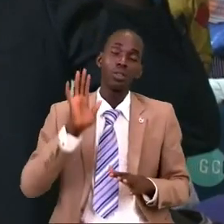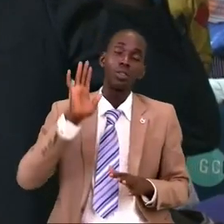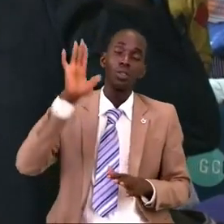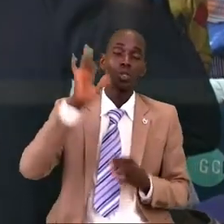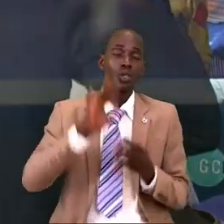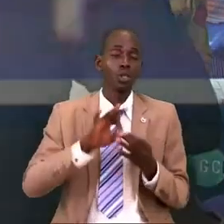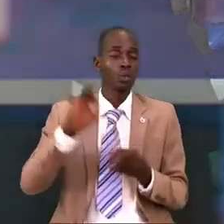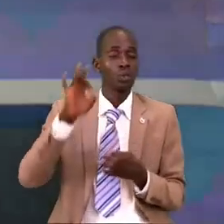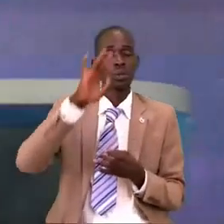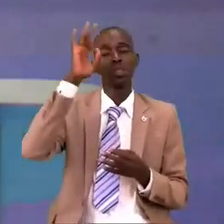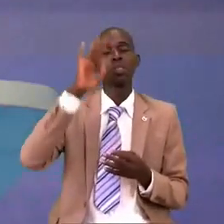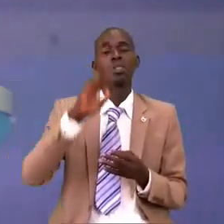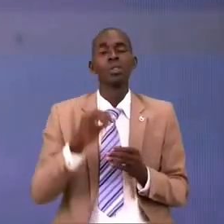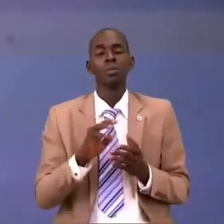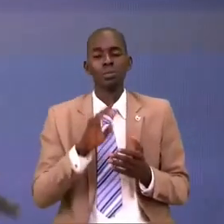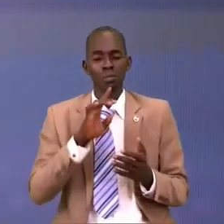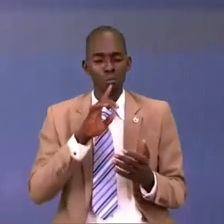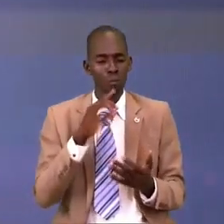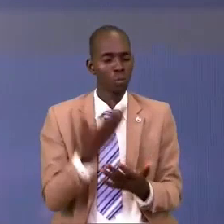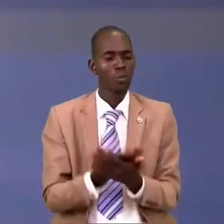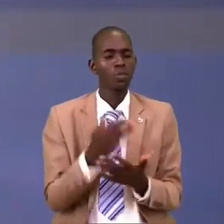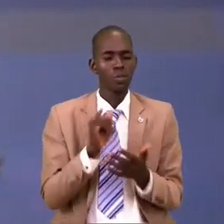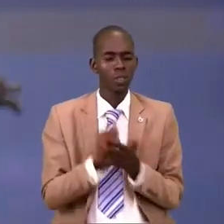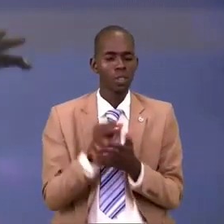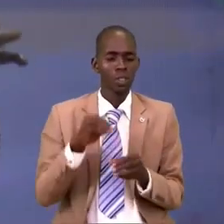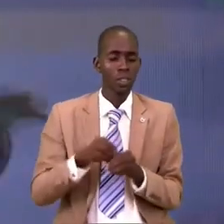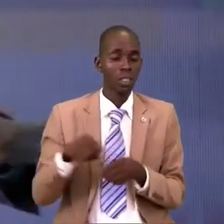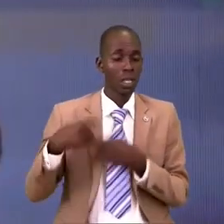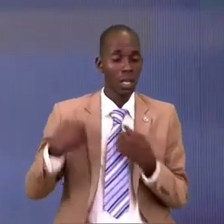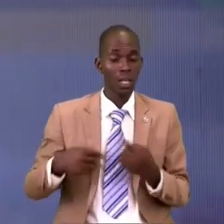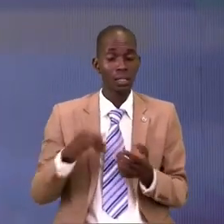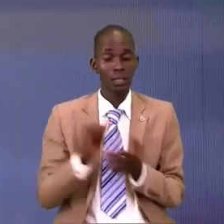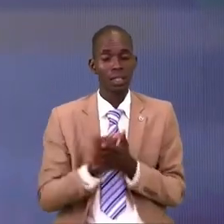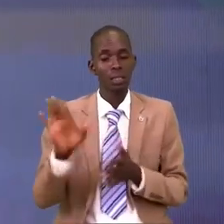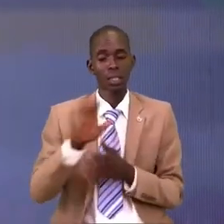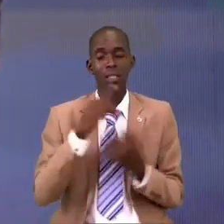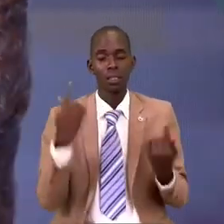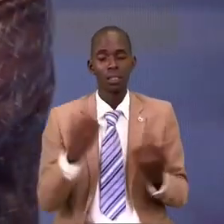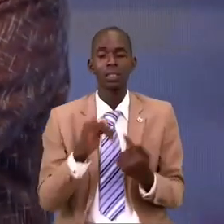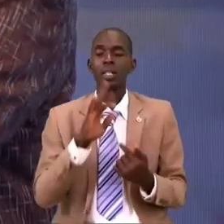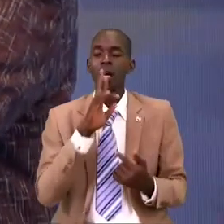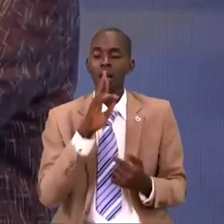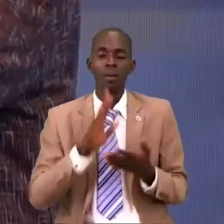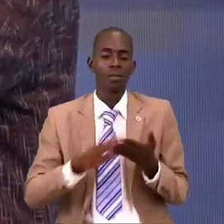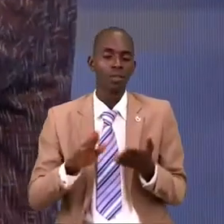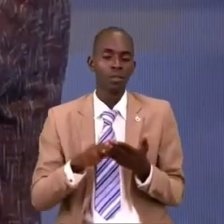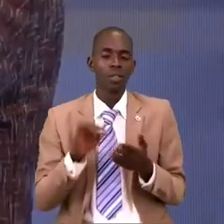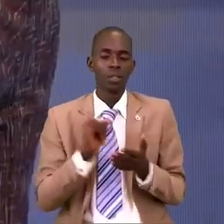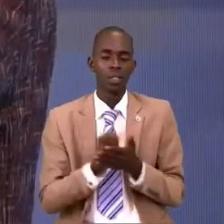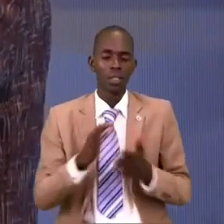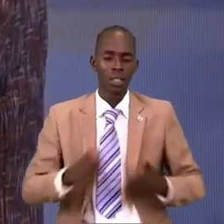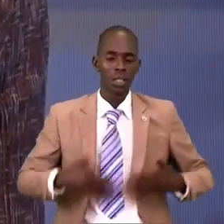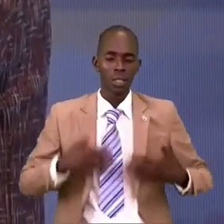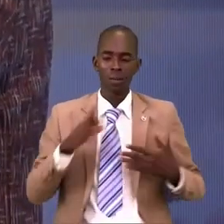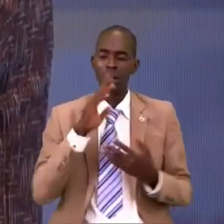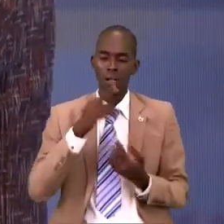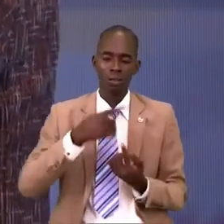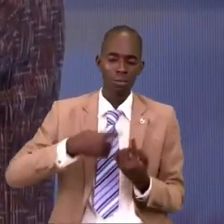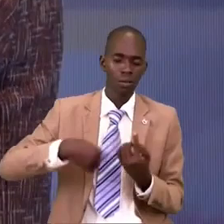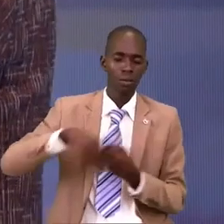turned around, and give them help and grace not to continue in their